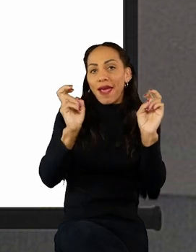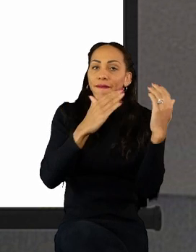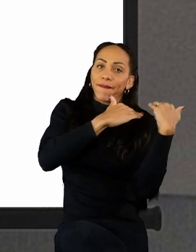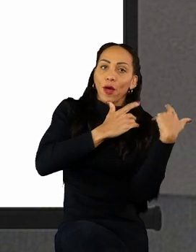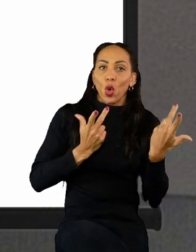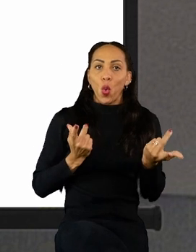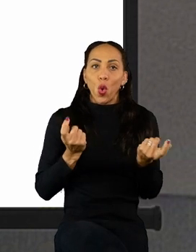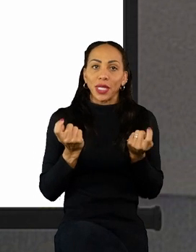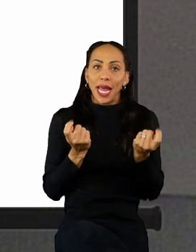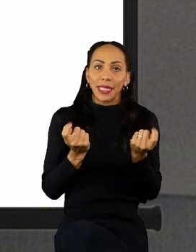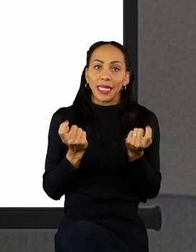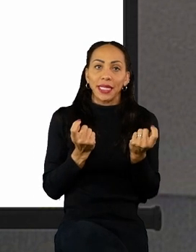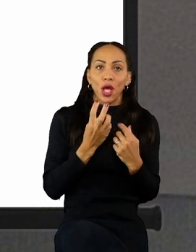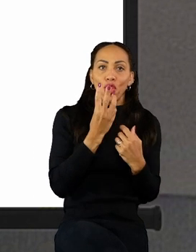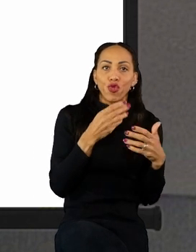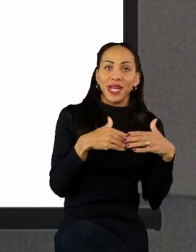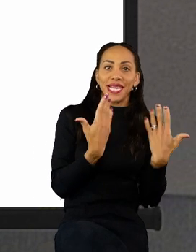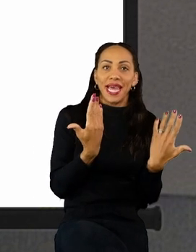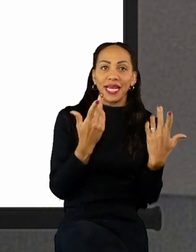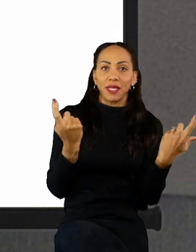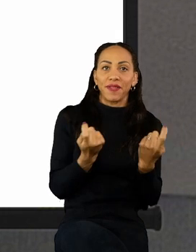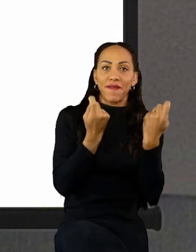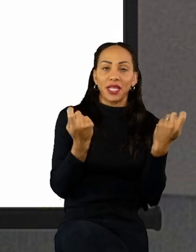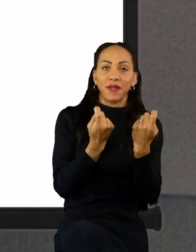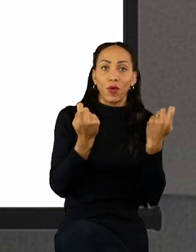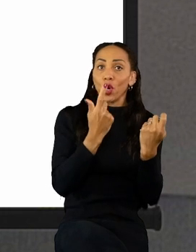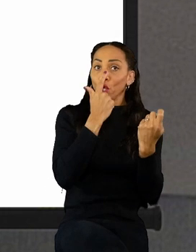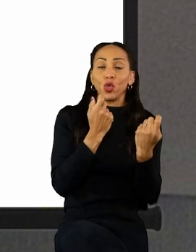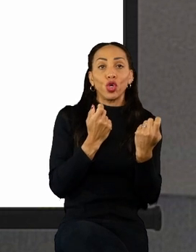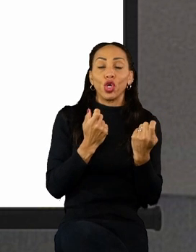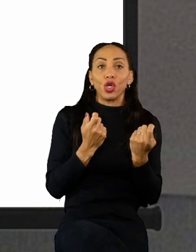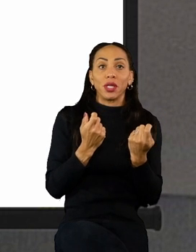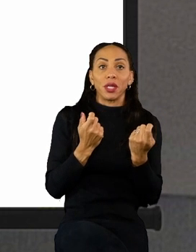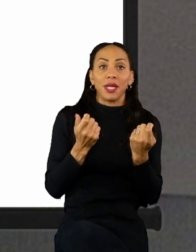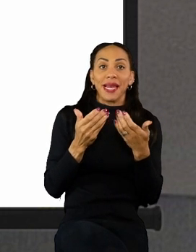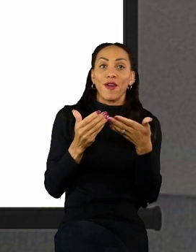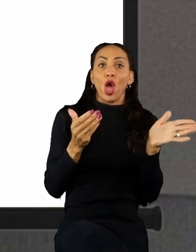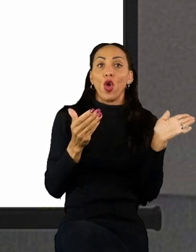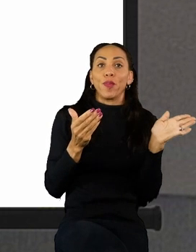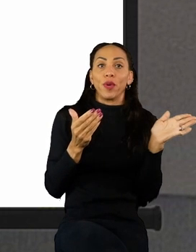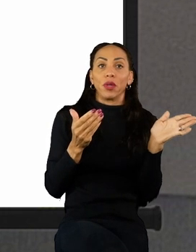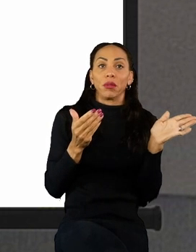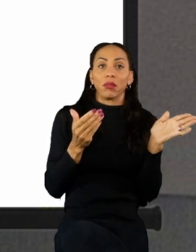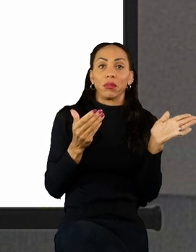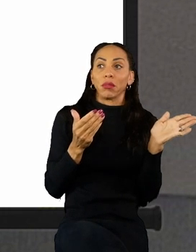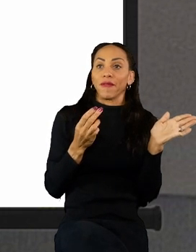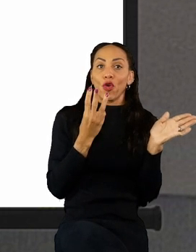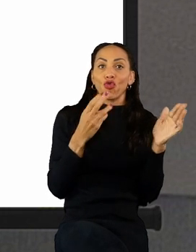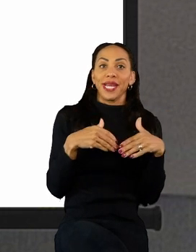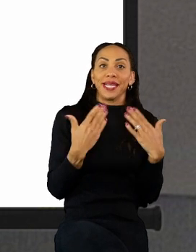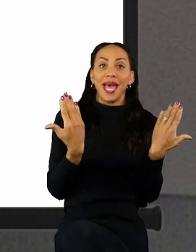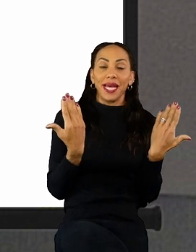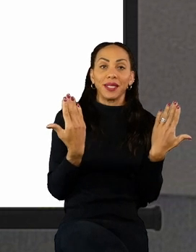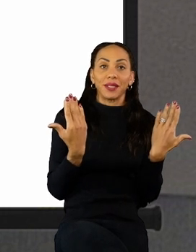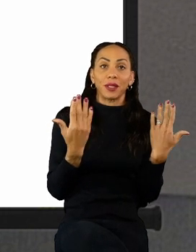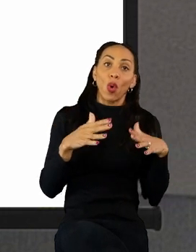if it was coordinated over the 3 days of the festival, to run completely the whole time. And you could even get people